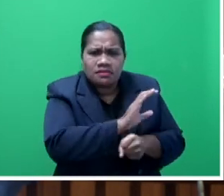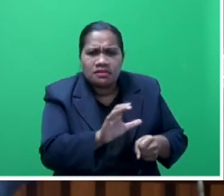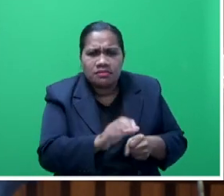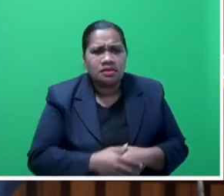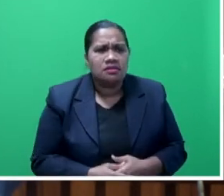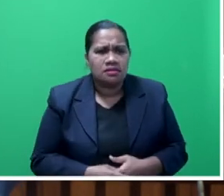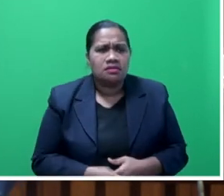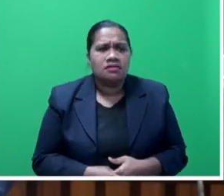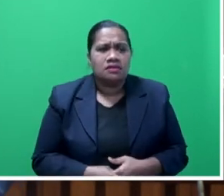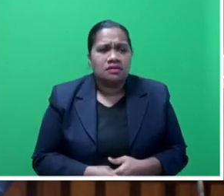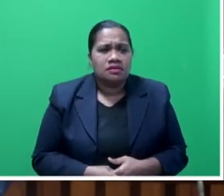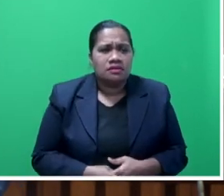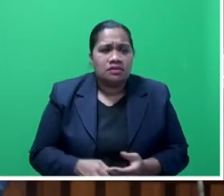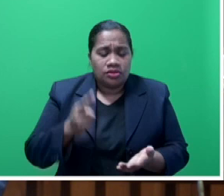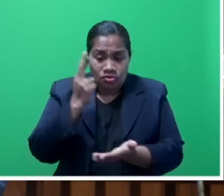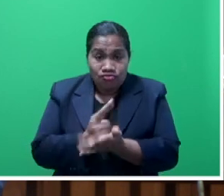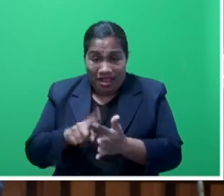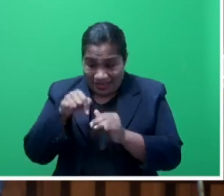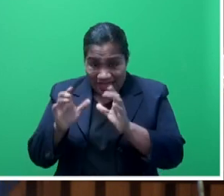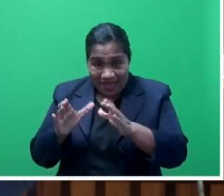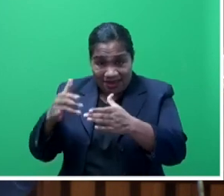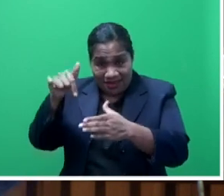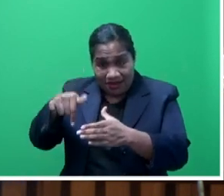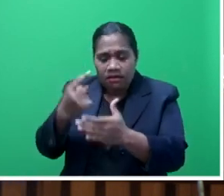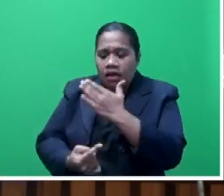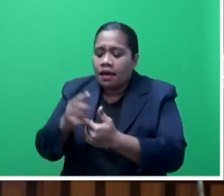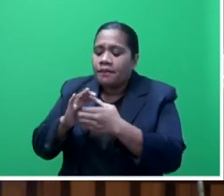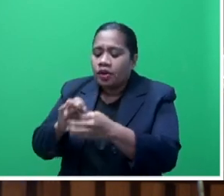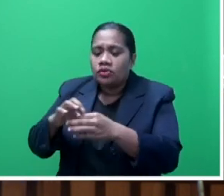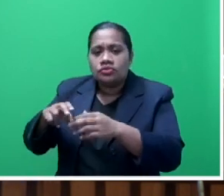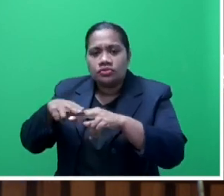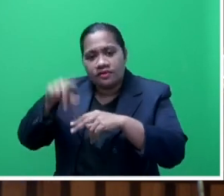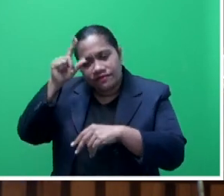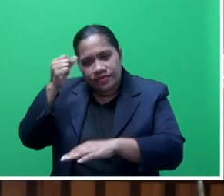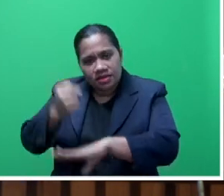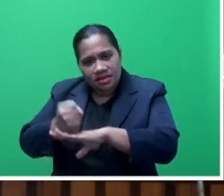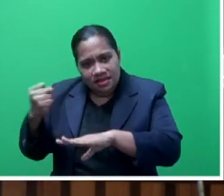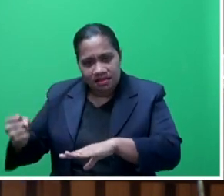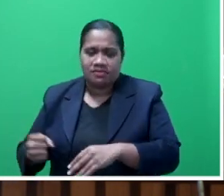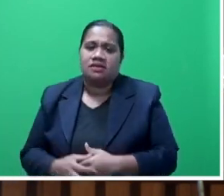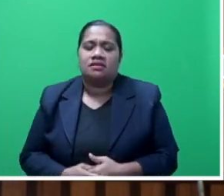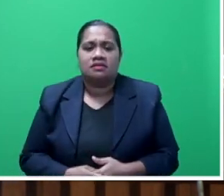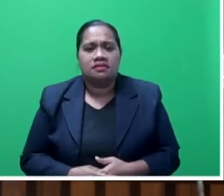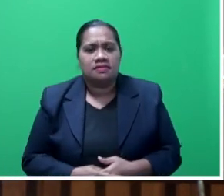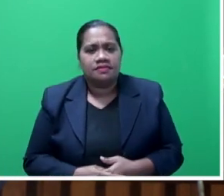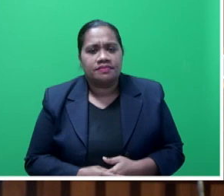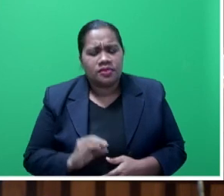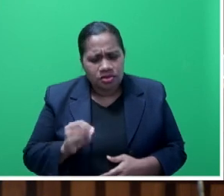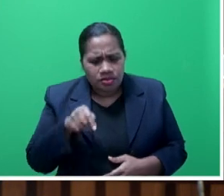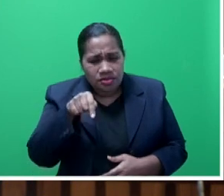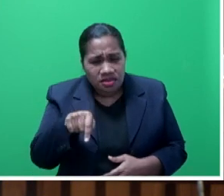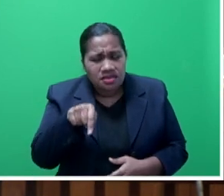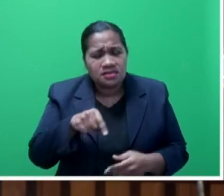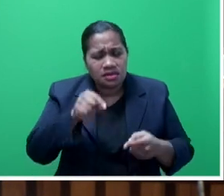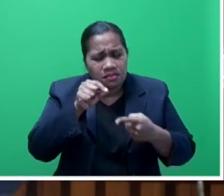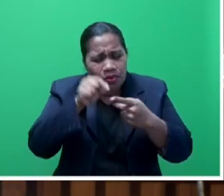estate still belongs to the Fijian people and the Fijian government, owned through Assets Fiji Limited. So these are the critical points that we